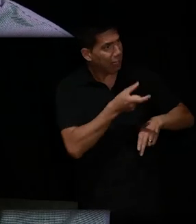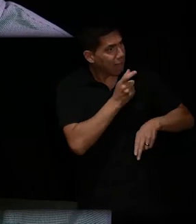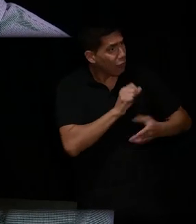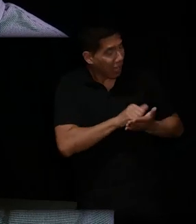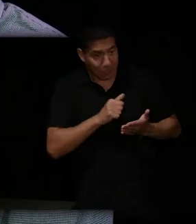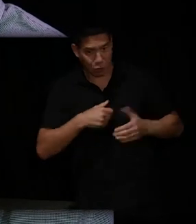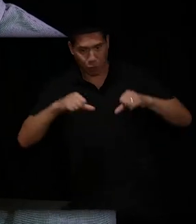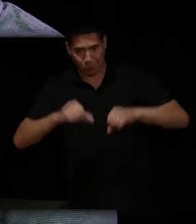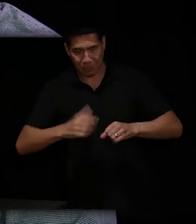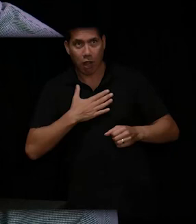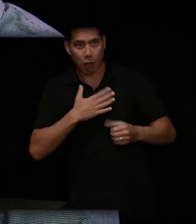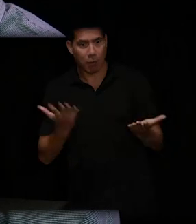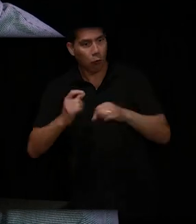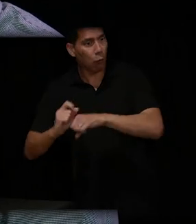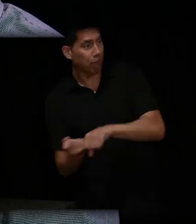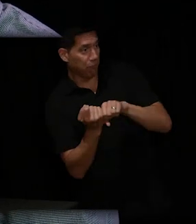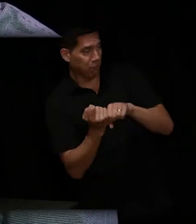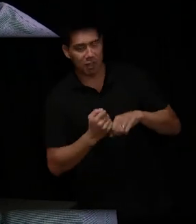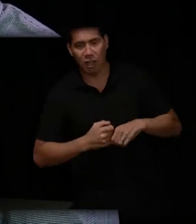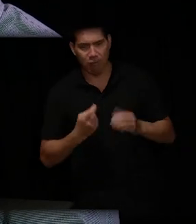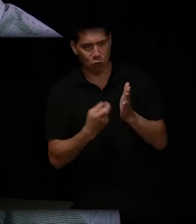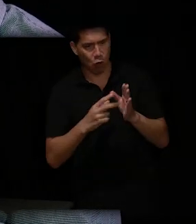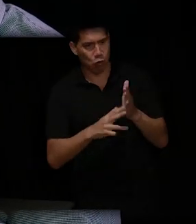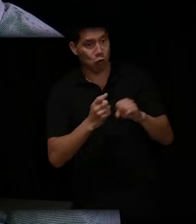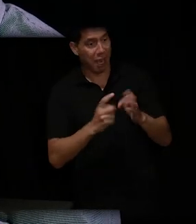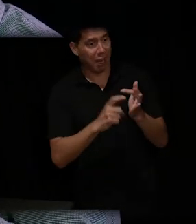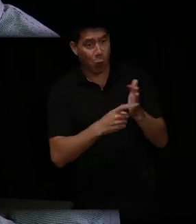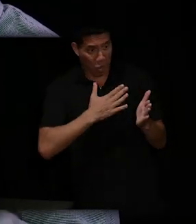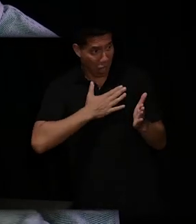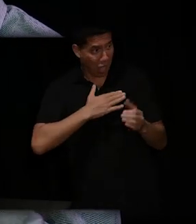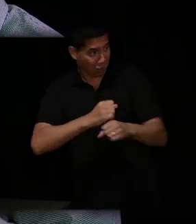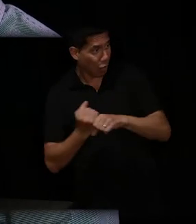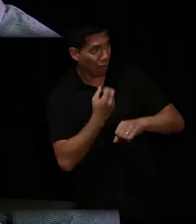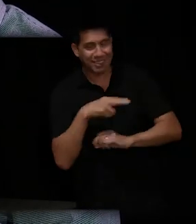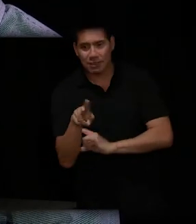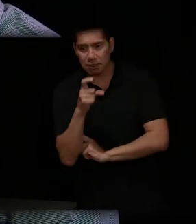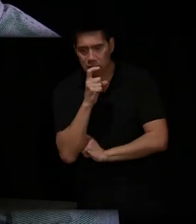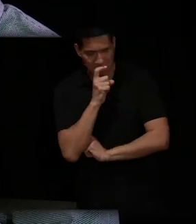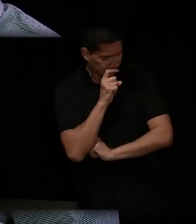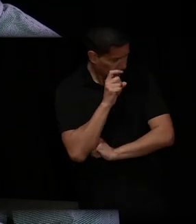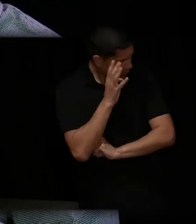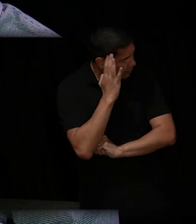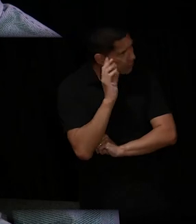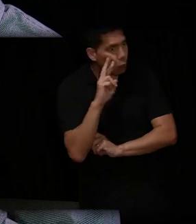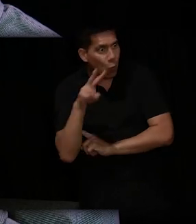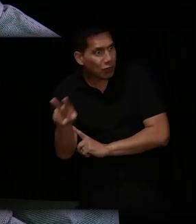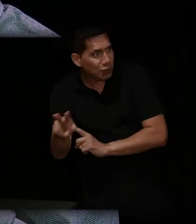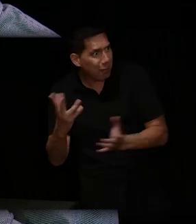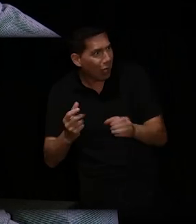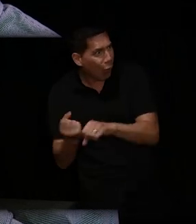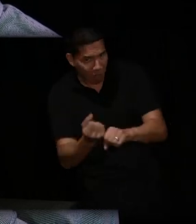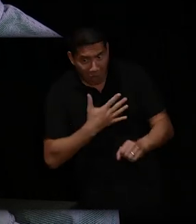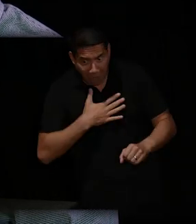golf. And for a wrangler who likes golf, it was very depressing every time he played because I had to go sit in the